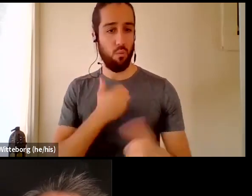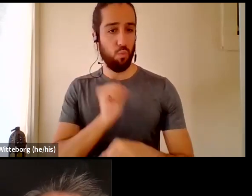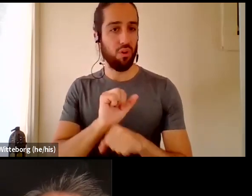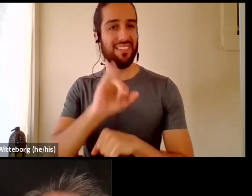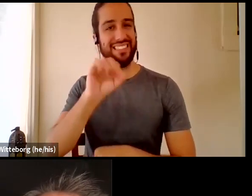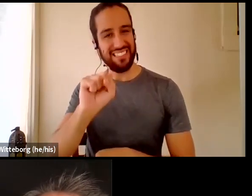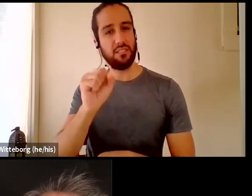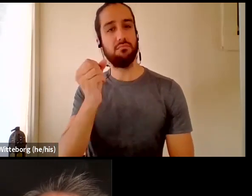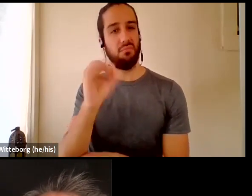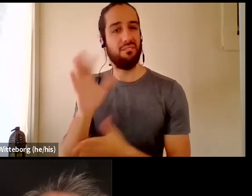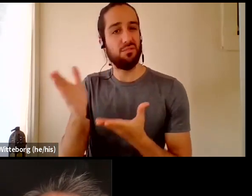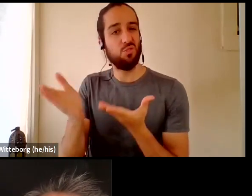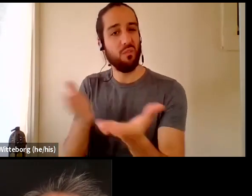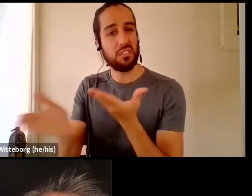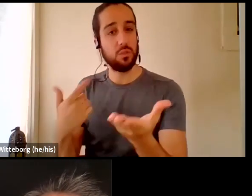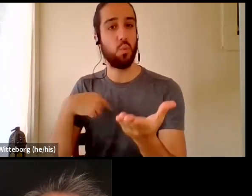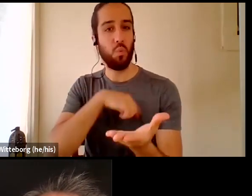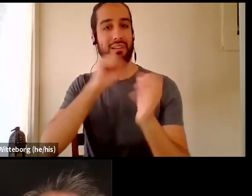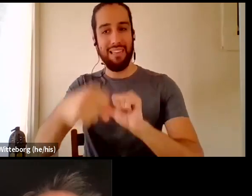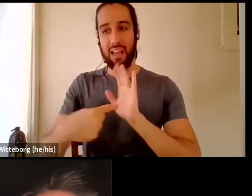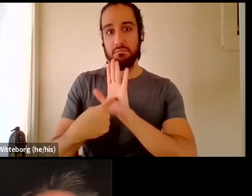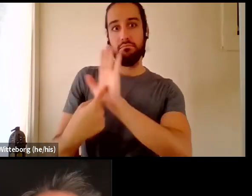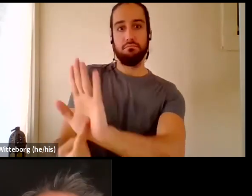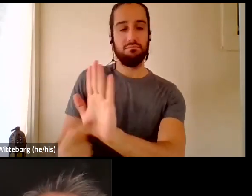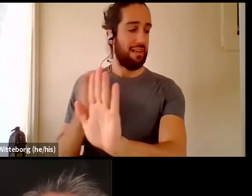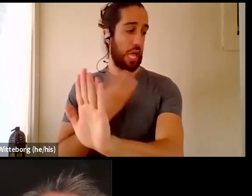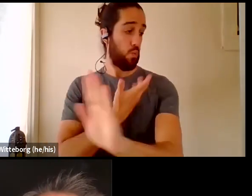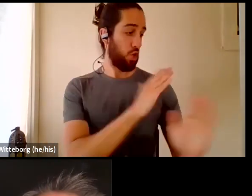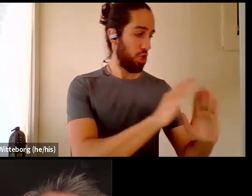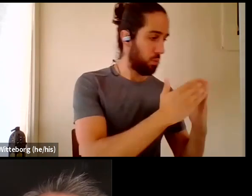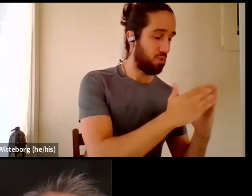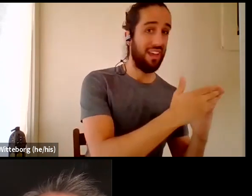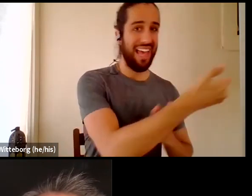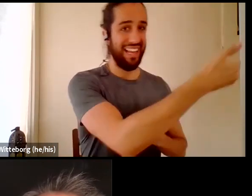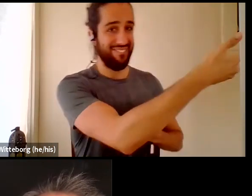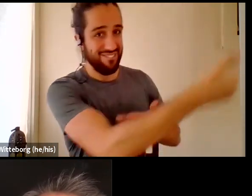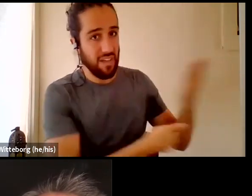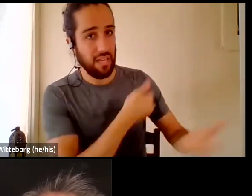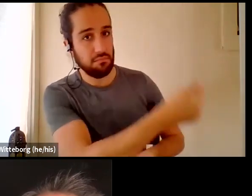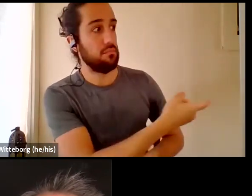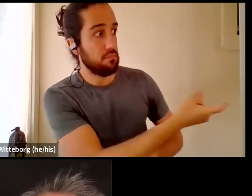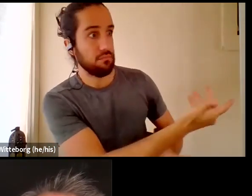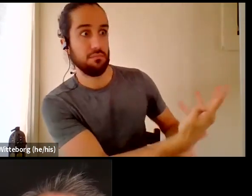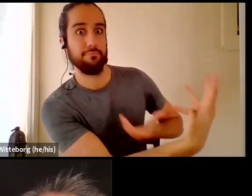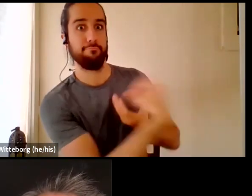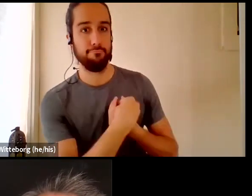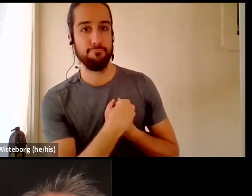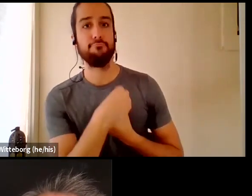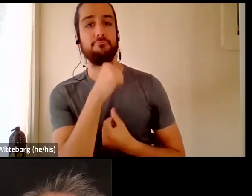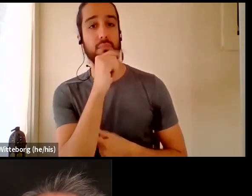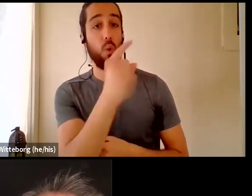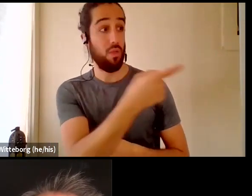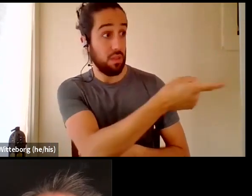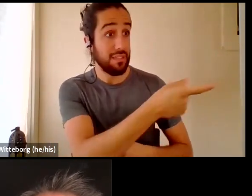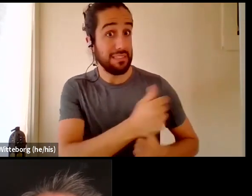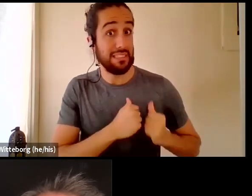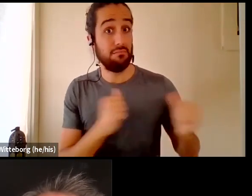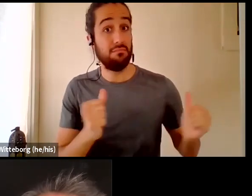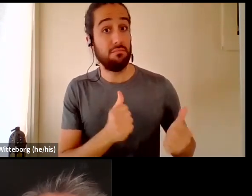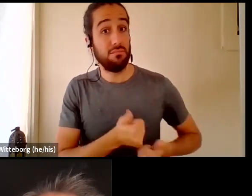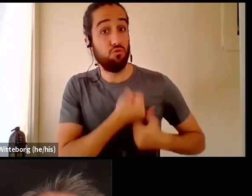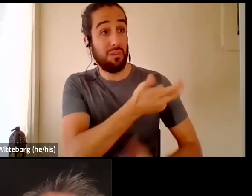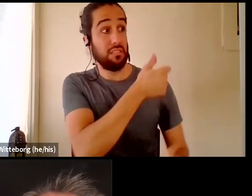we can tell the stories of our community and invite our community into being a part of not only telling those stories and witnessing